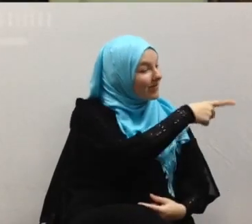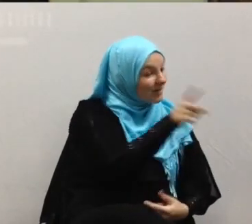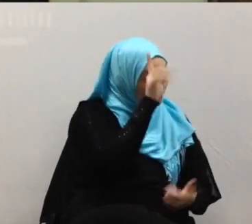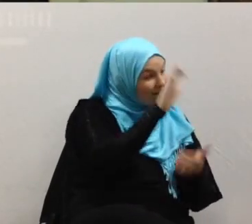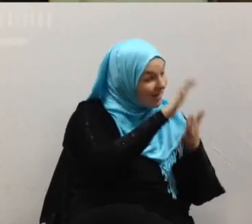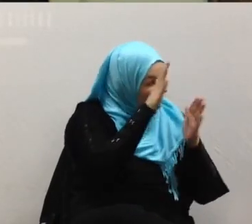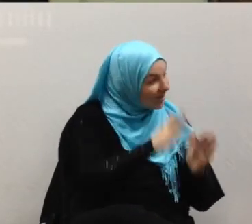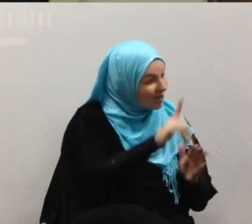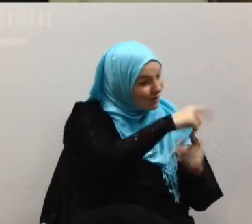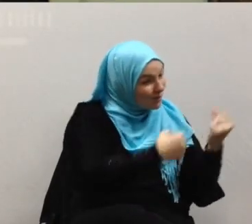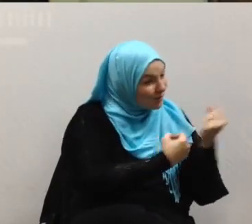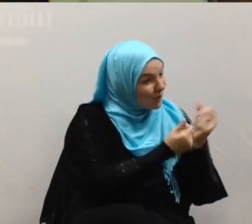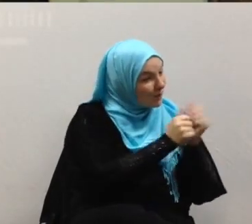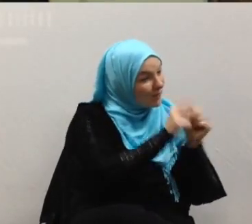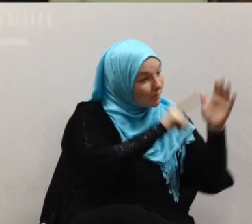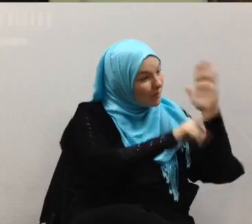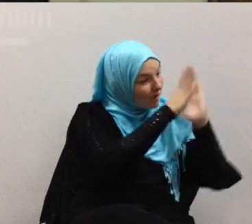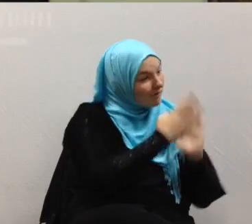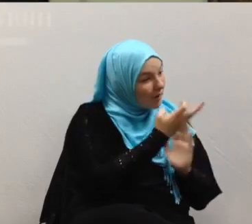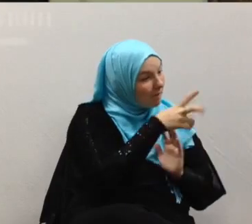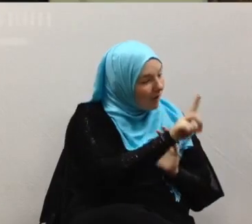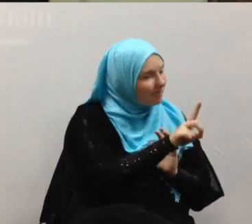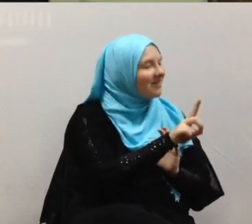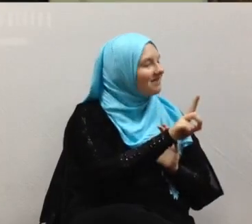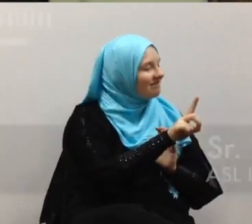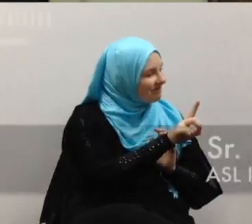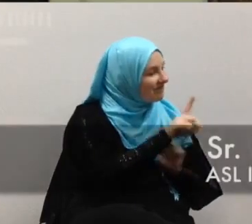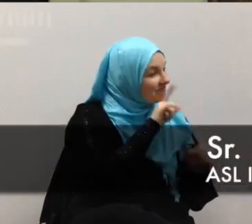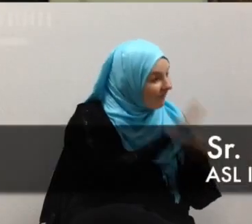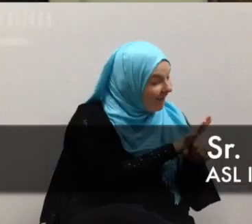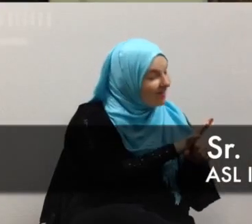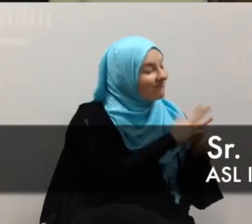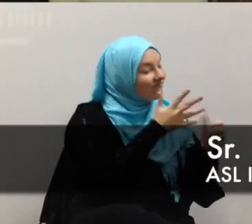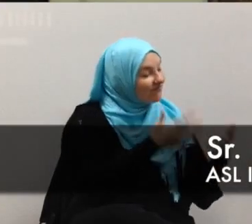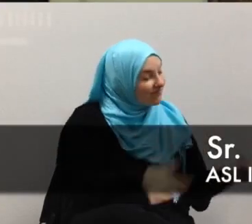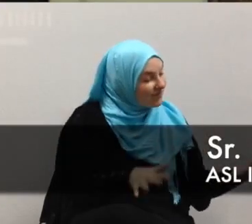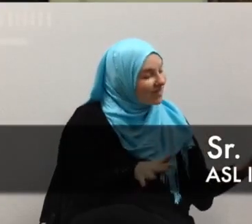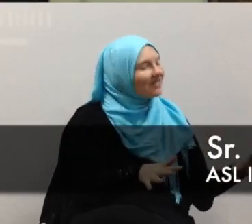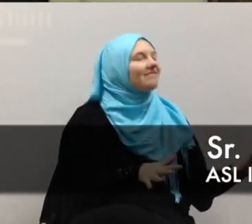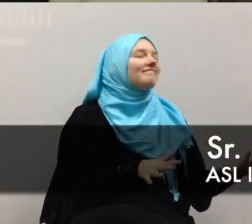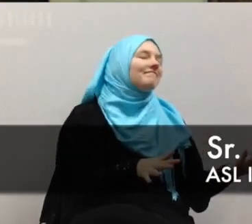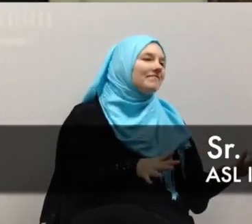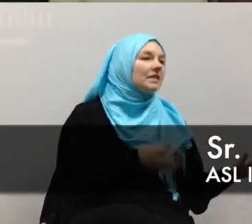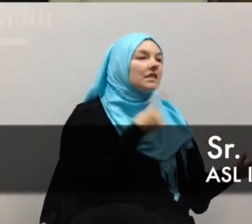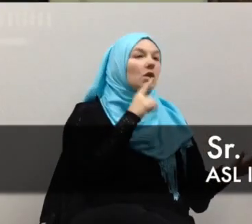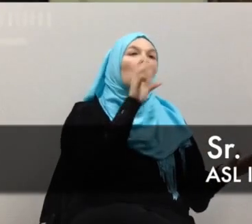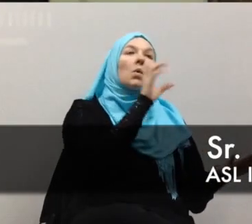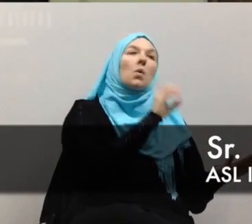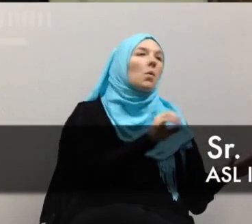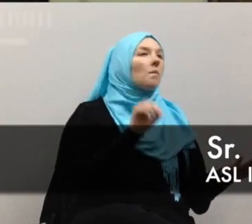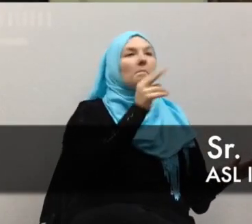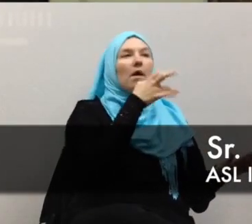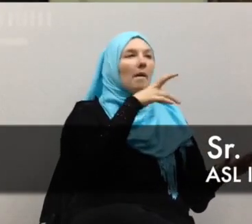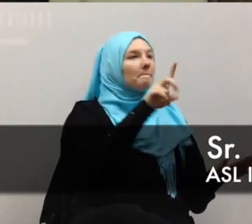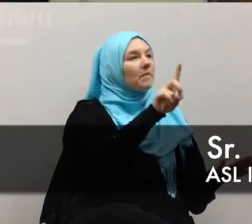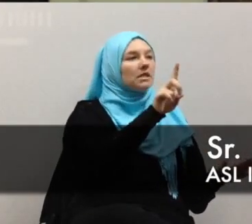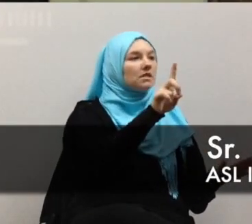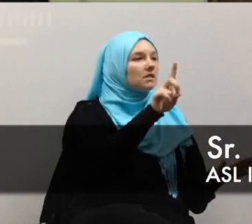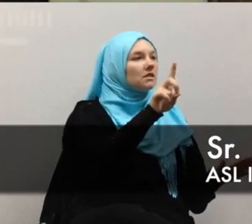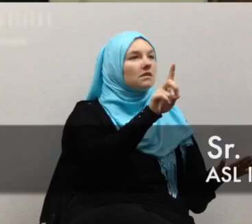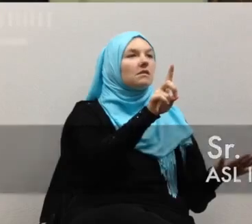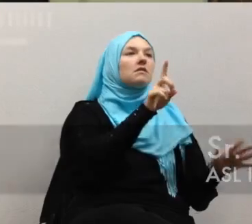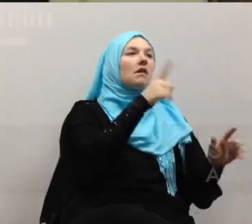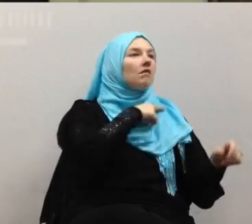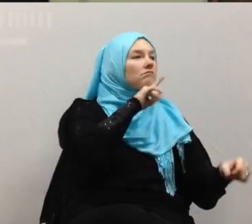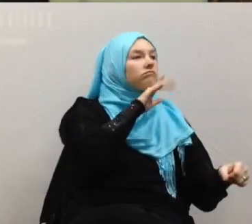you the pledge of allegiance, O Muhammad, under the tree. And He knew what was in their hearts. He knew that